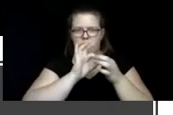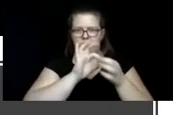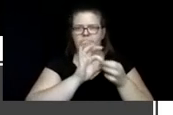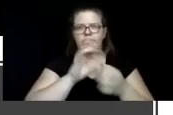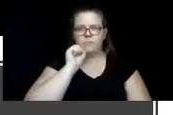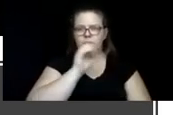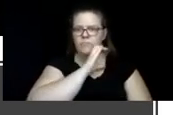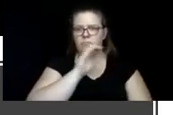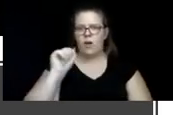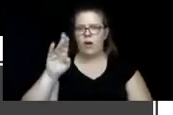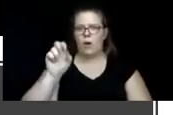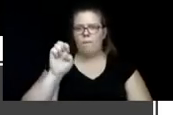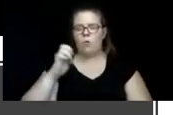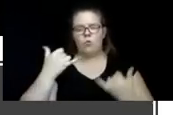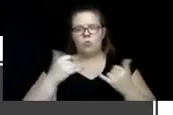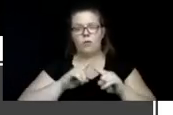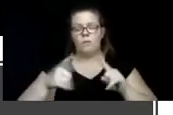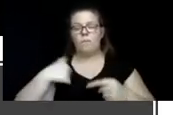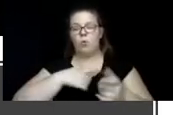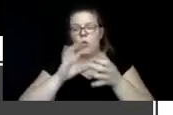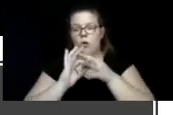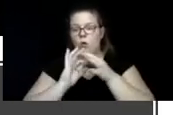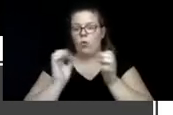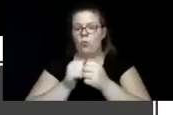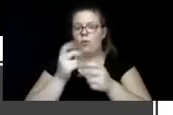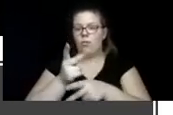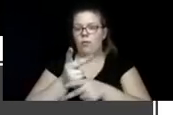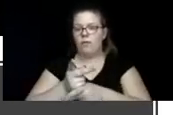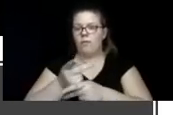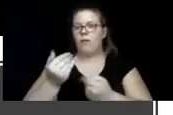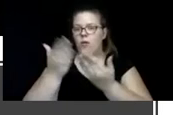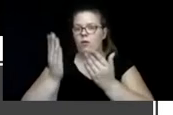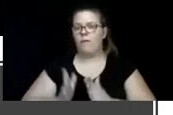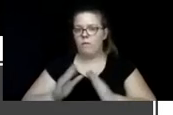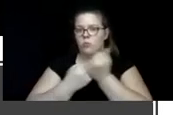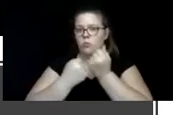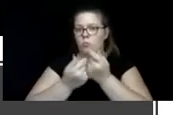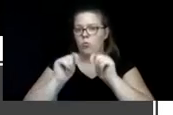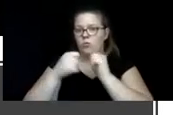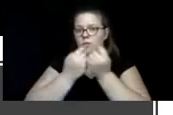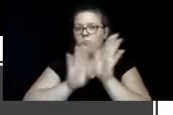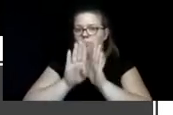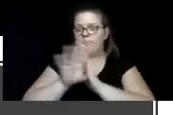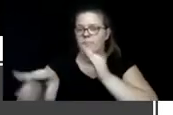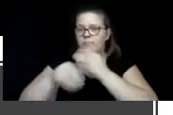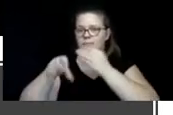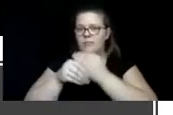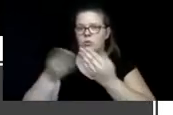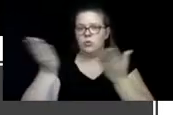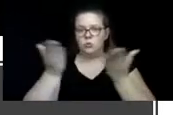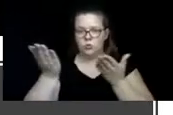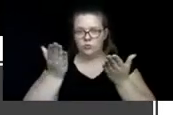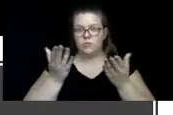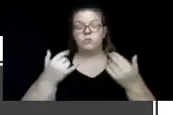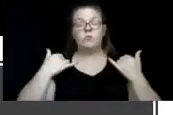now, but we are coordinating with the caregiver support team in order to develop additional services. We